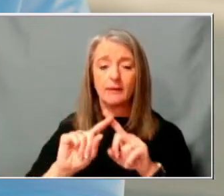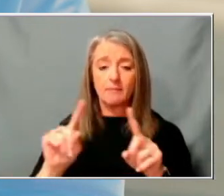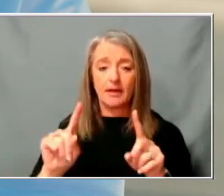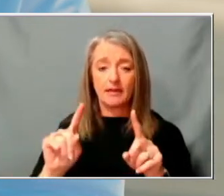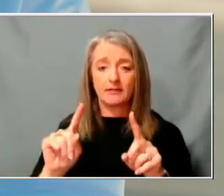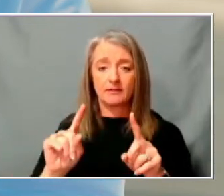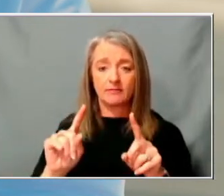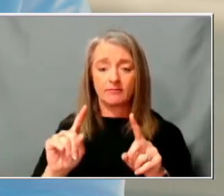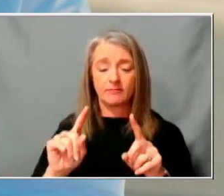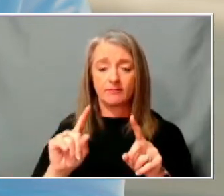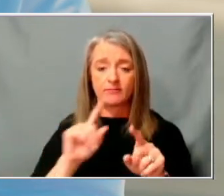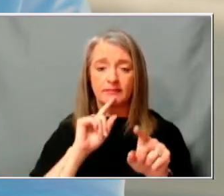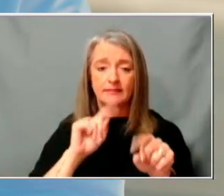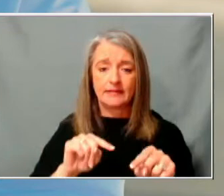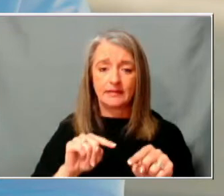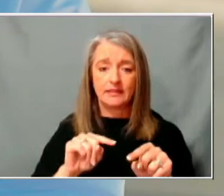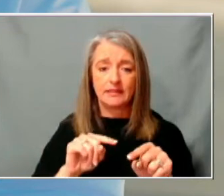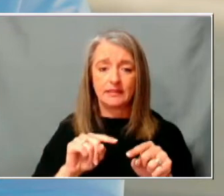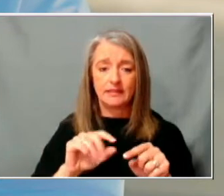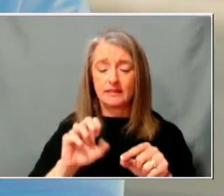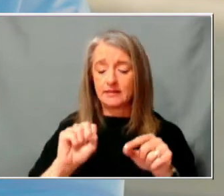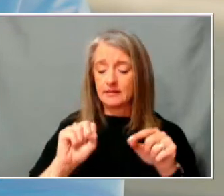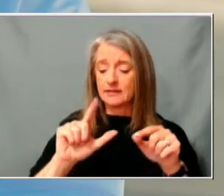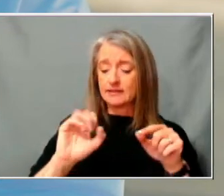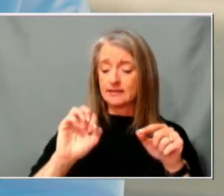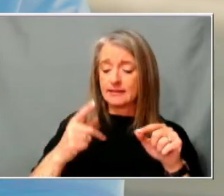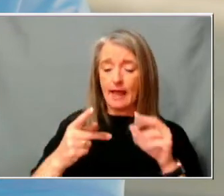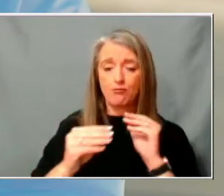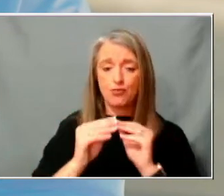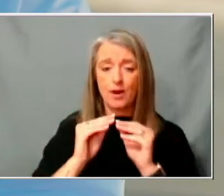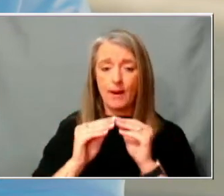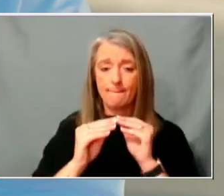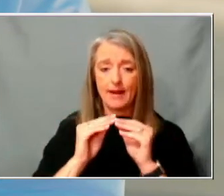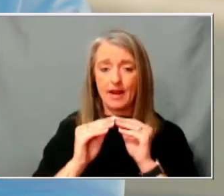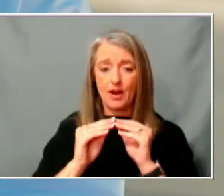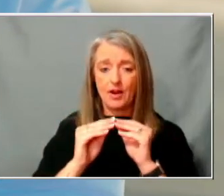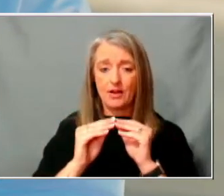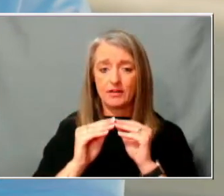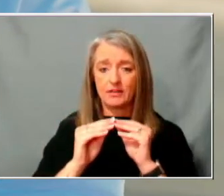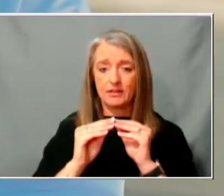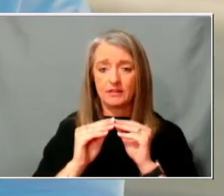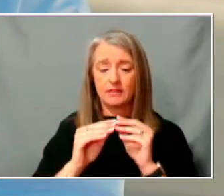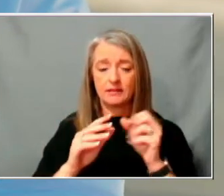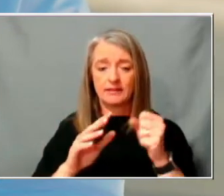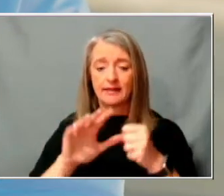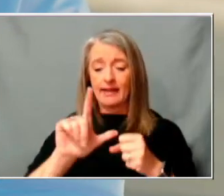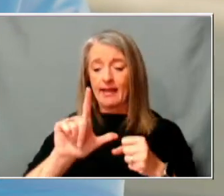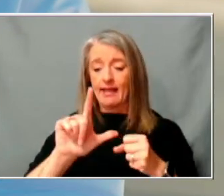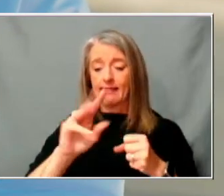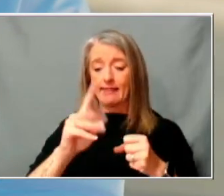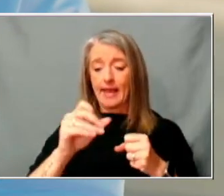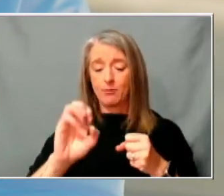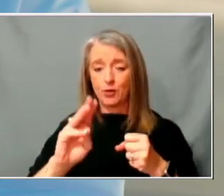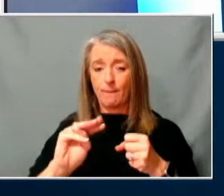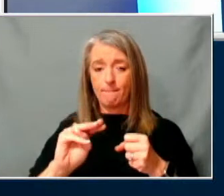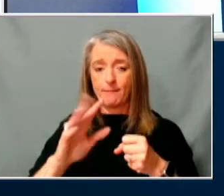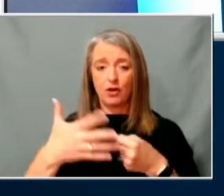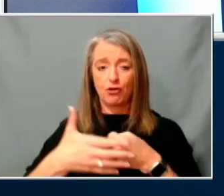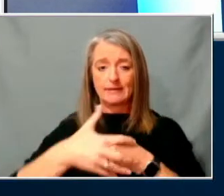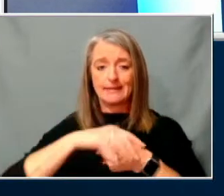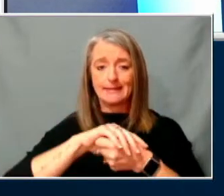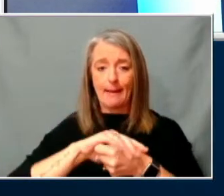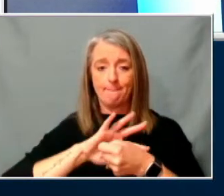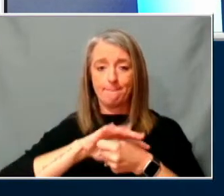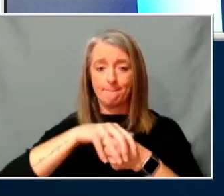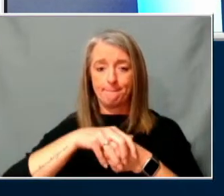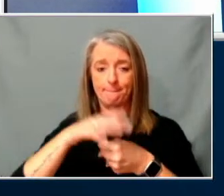I guess, answer your question more directly, a SLAP repair is anchoring of that labrum across the top part of the cup. Matt